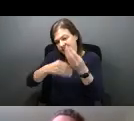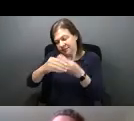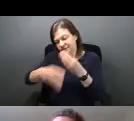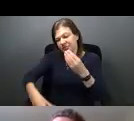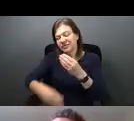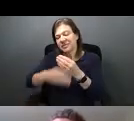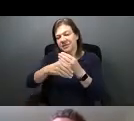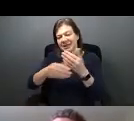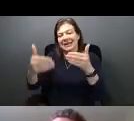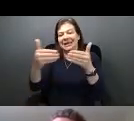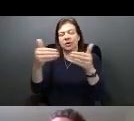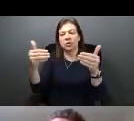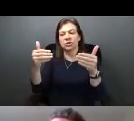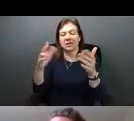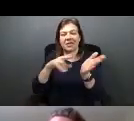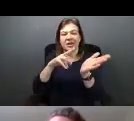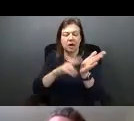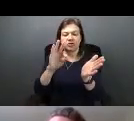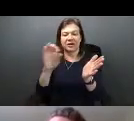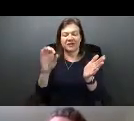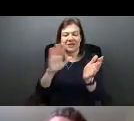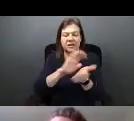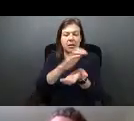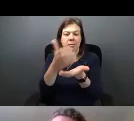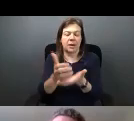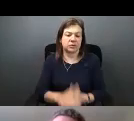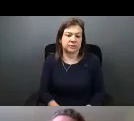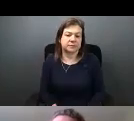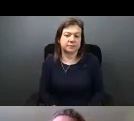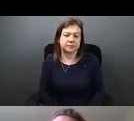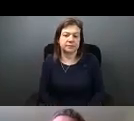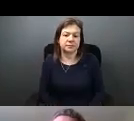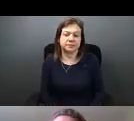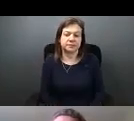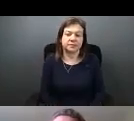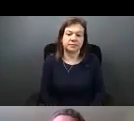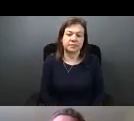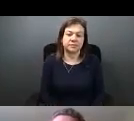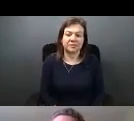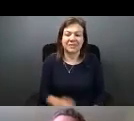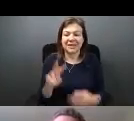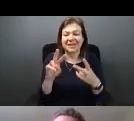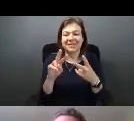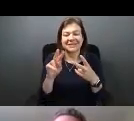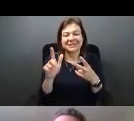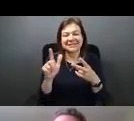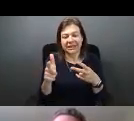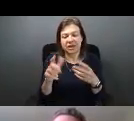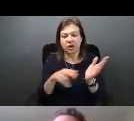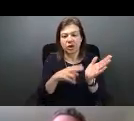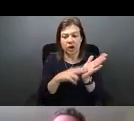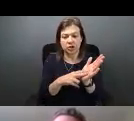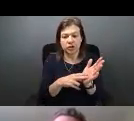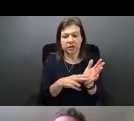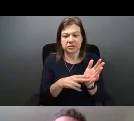up to the contract fee amount that you're estimating. There's the secondary contract